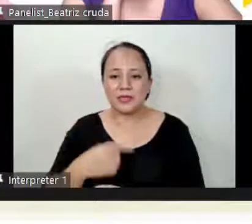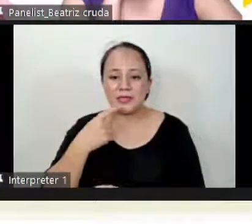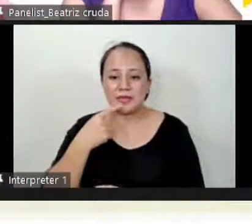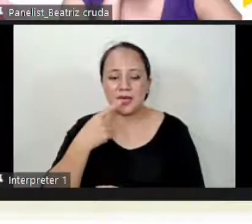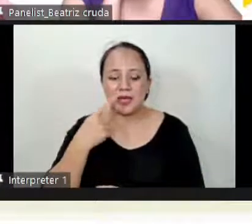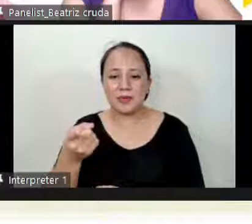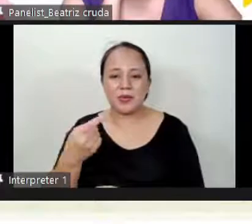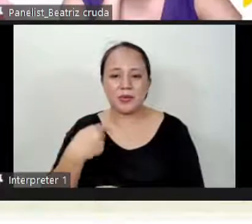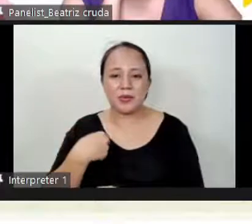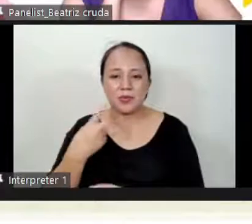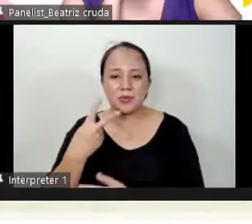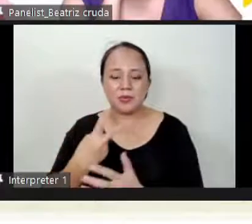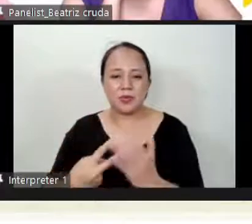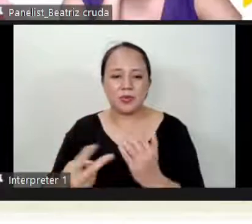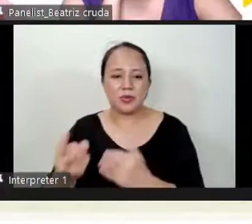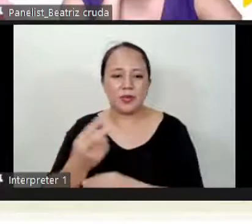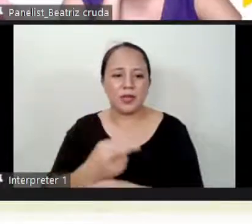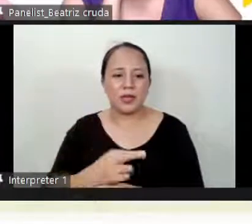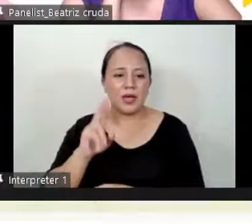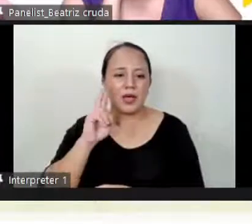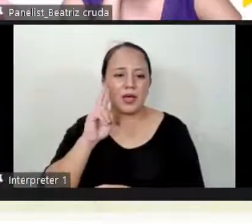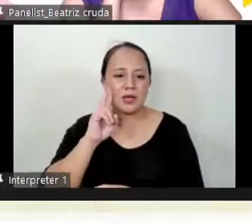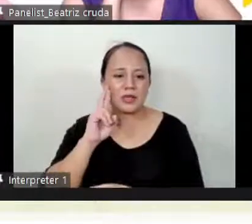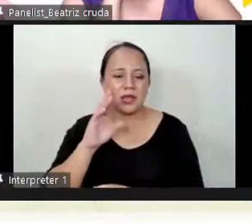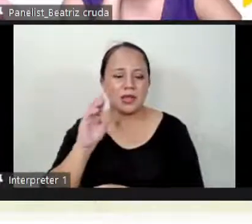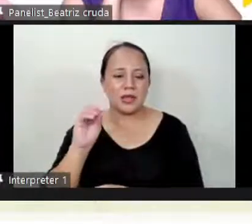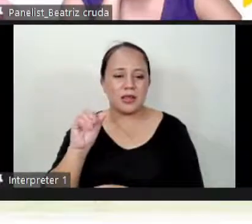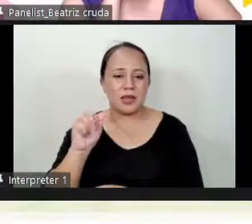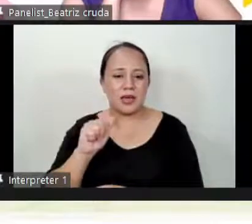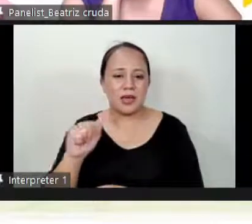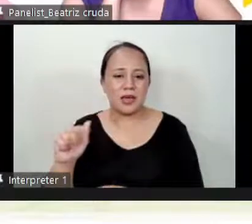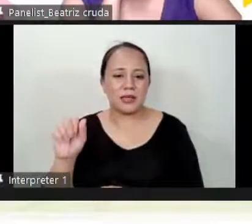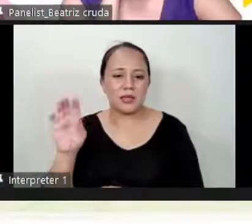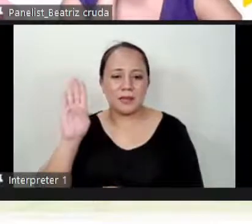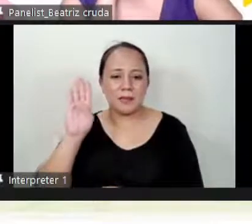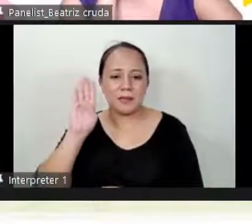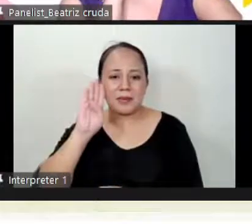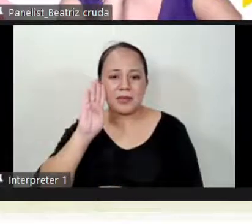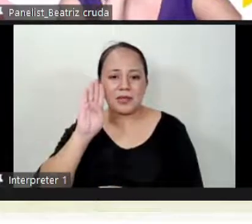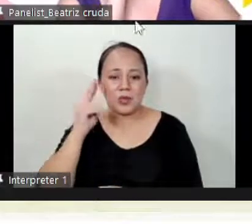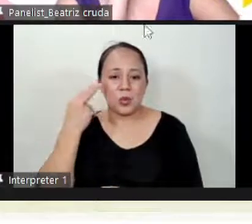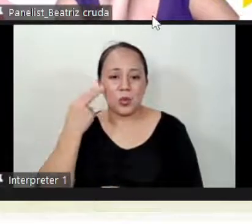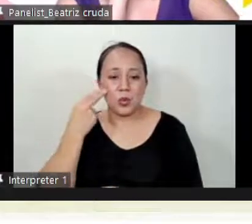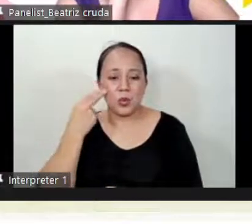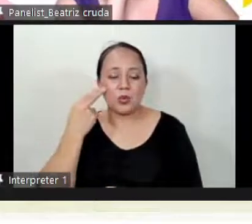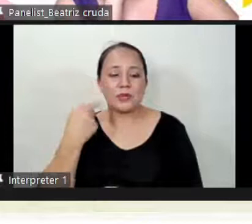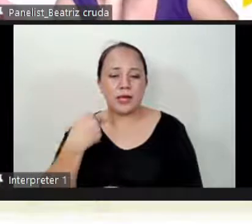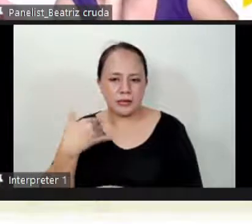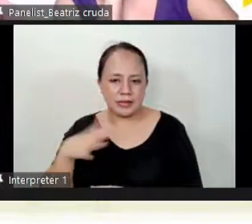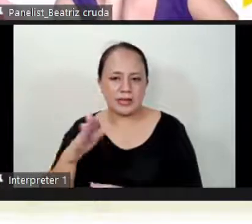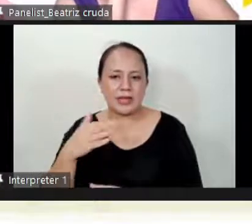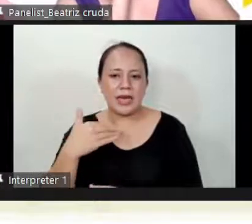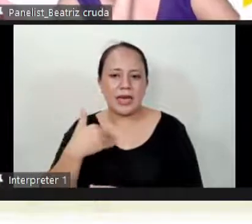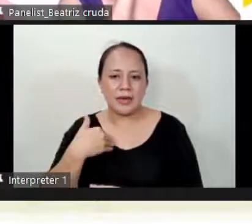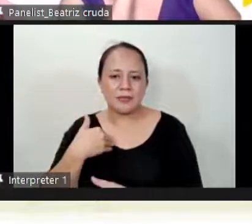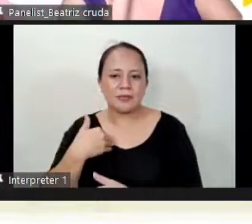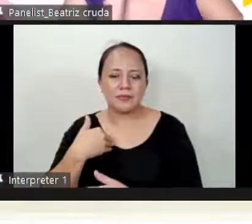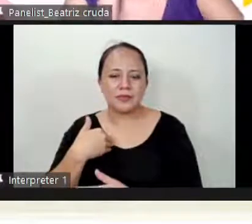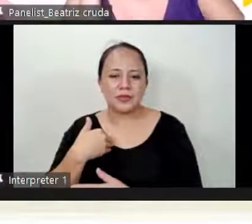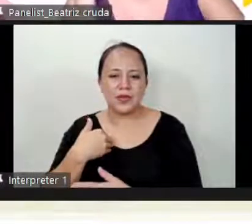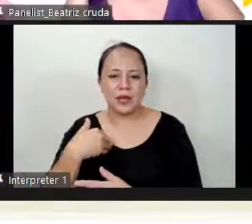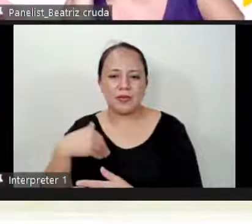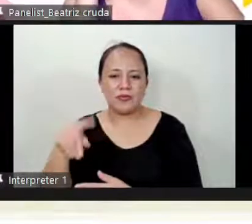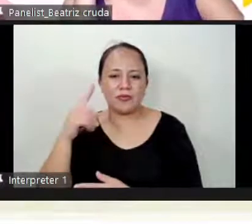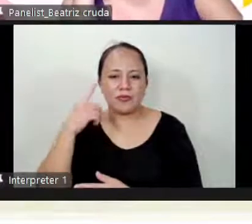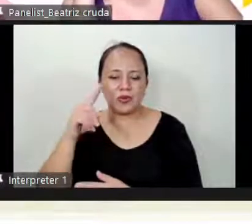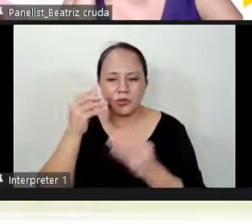saying to both Dr. Rachel and also Doc Bev that there is already something in place for